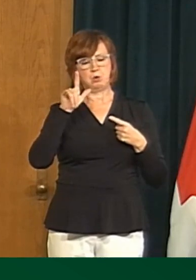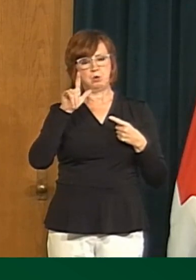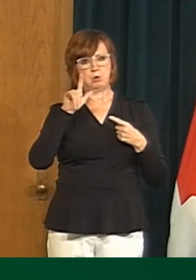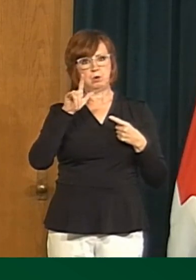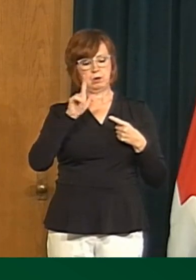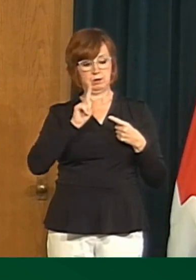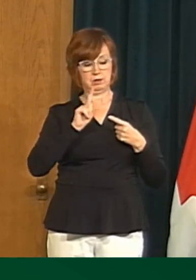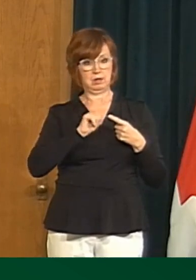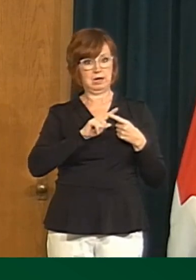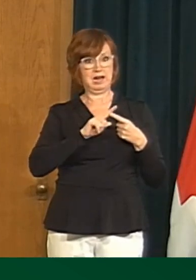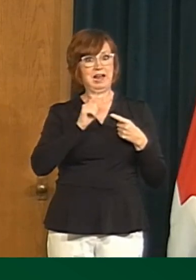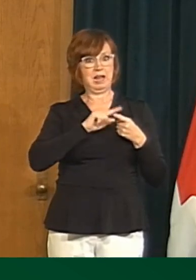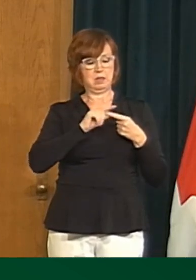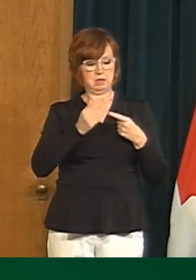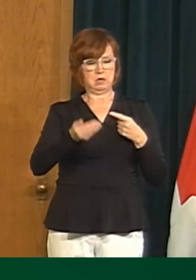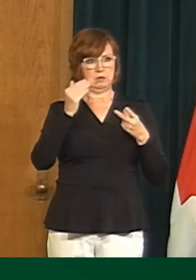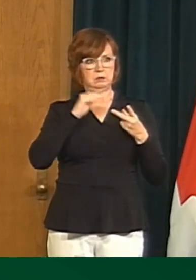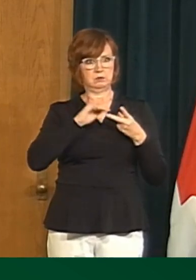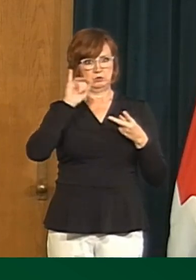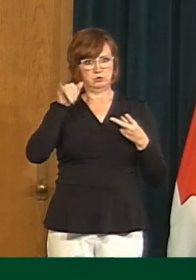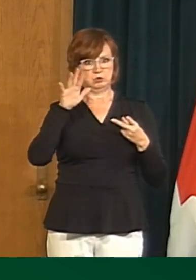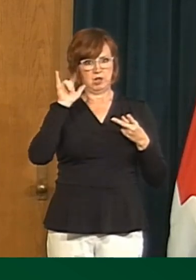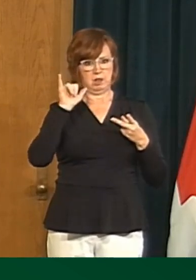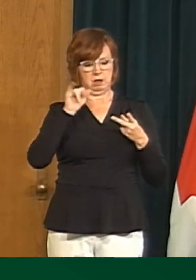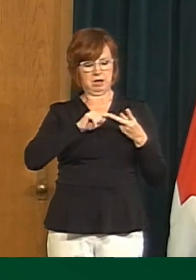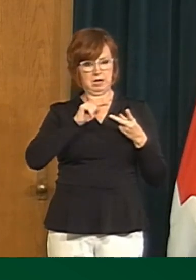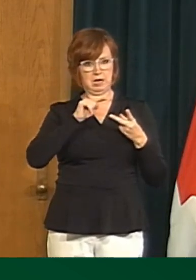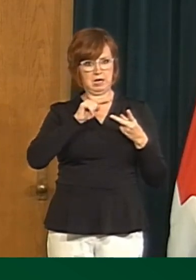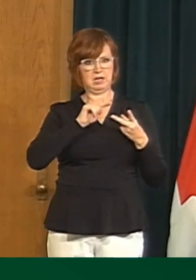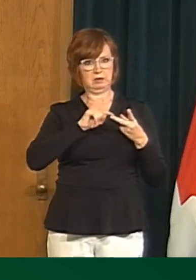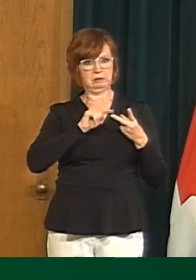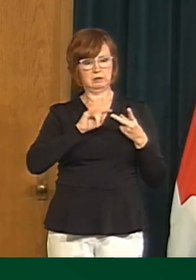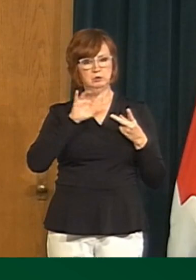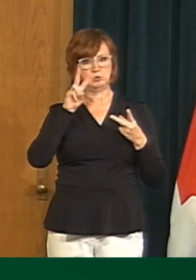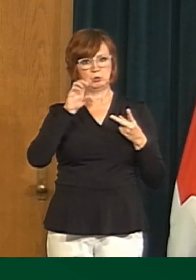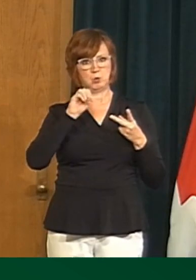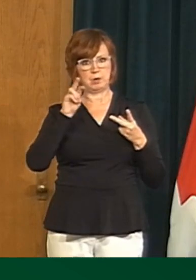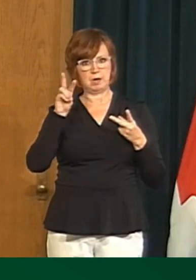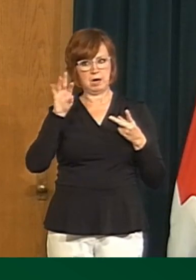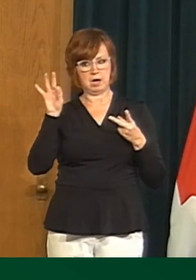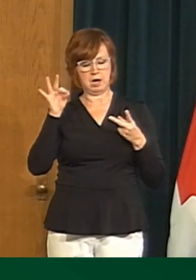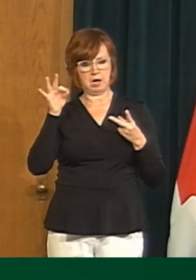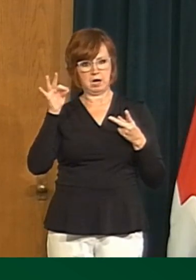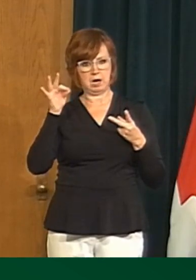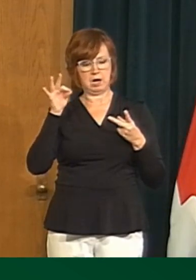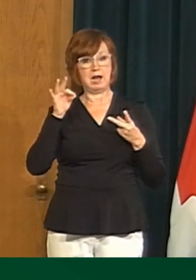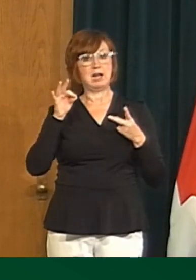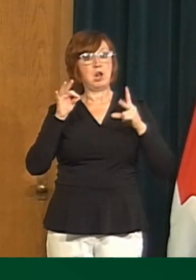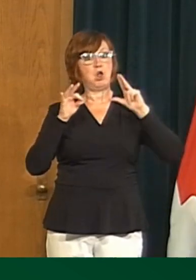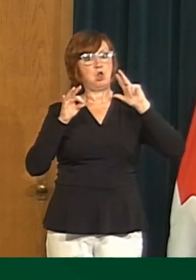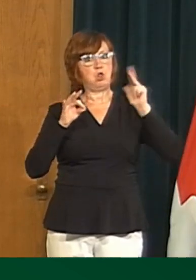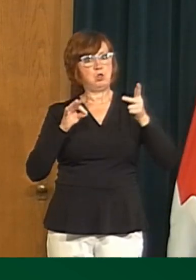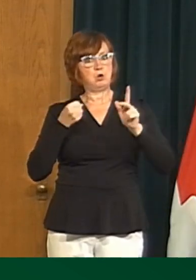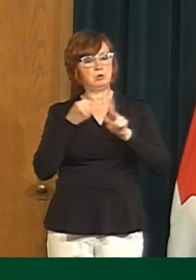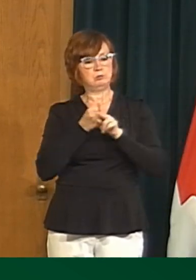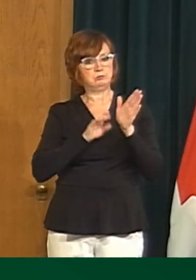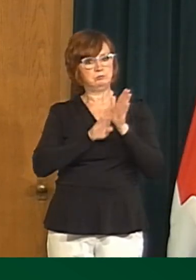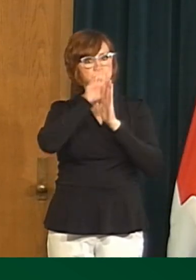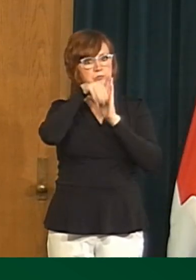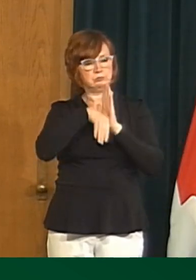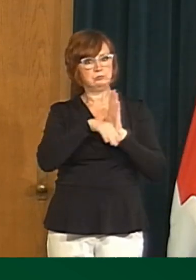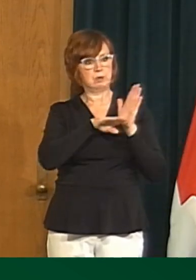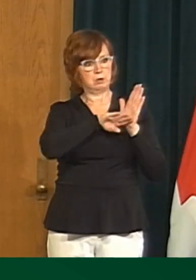wave in summer, July 2009, and then our third wave in